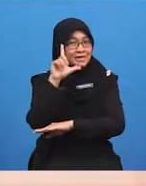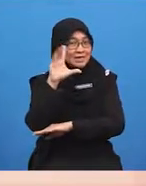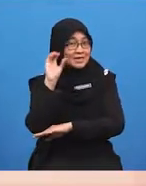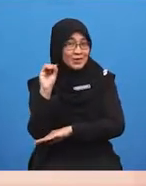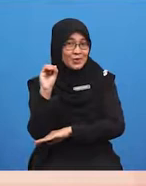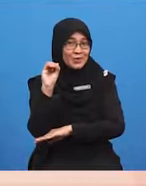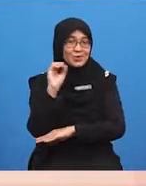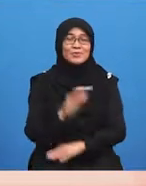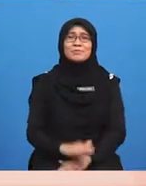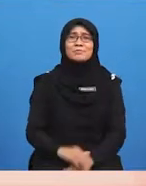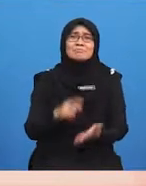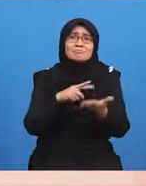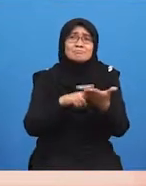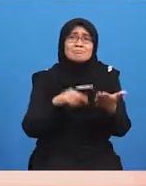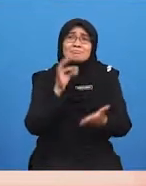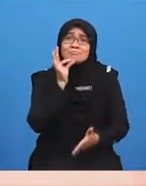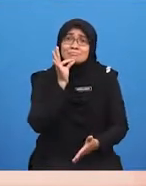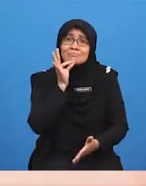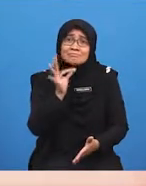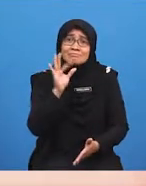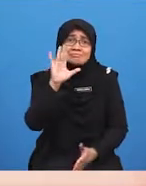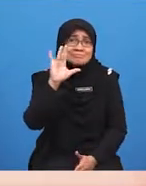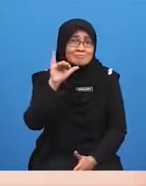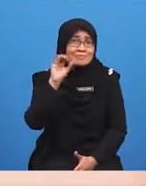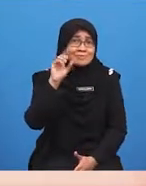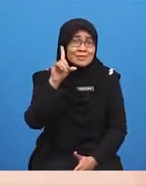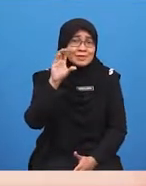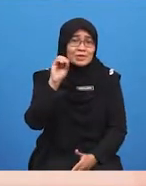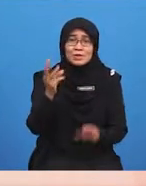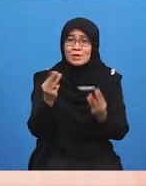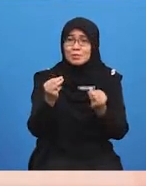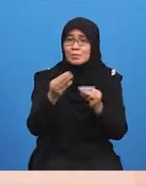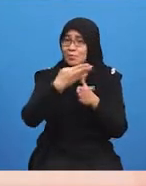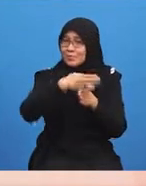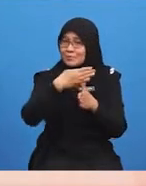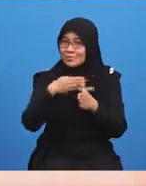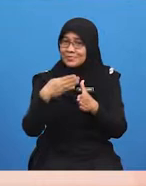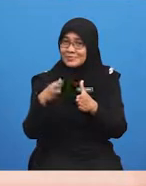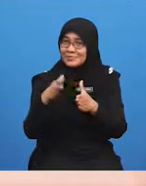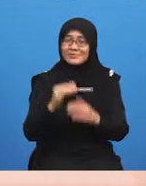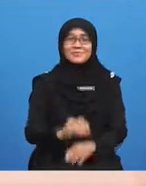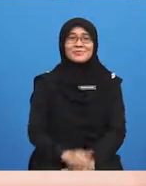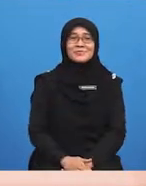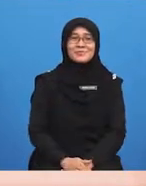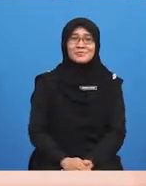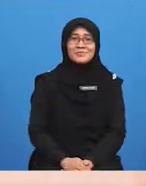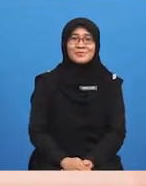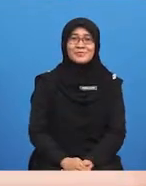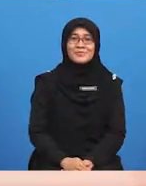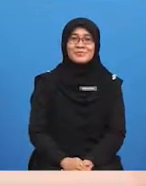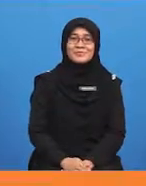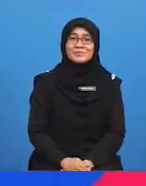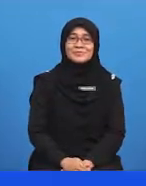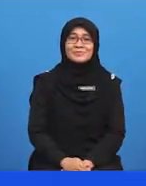I wonder what are the facts that you are going to share with us today, Yolo? Now let's look at fun facts with Yolo,